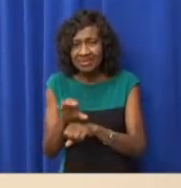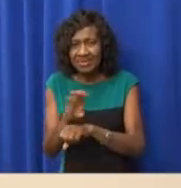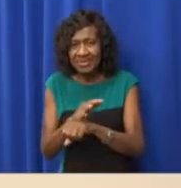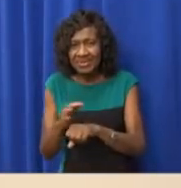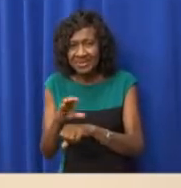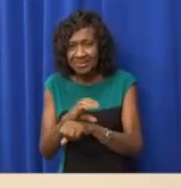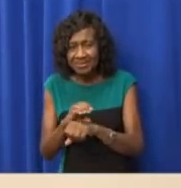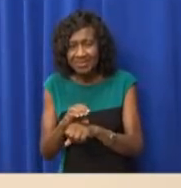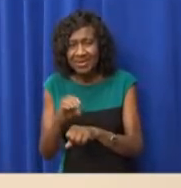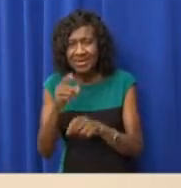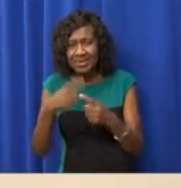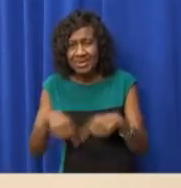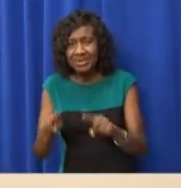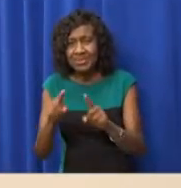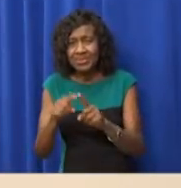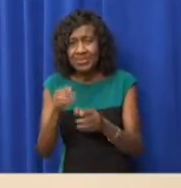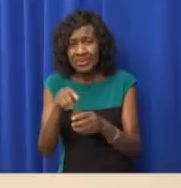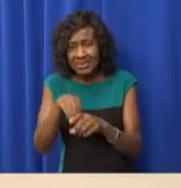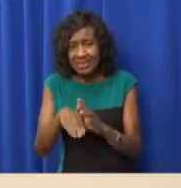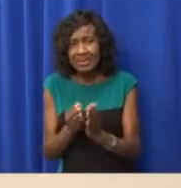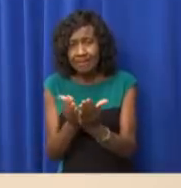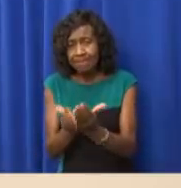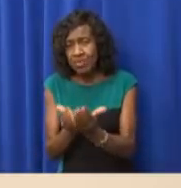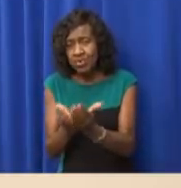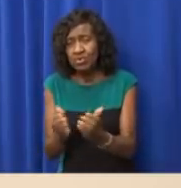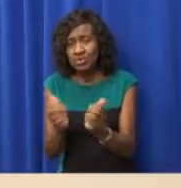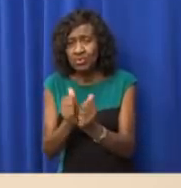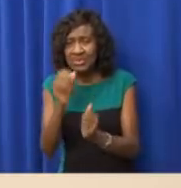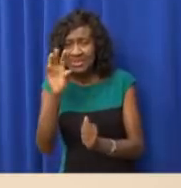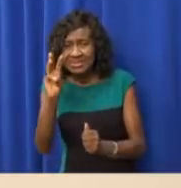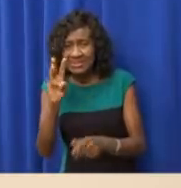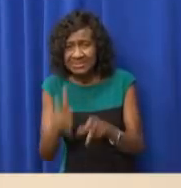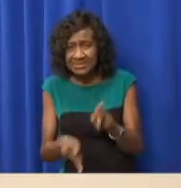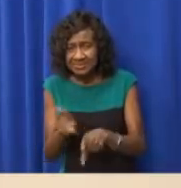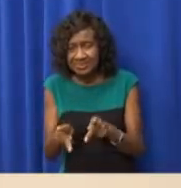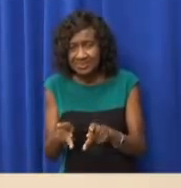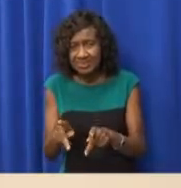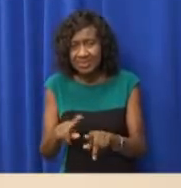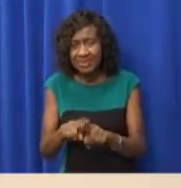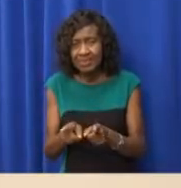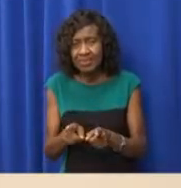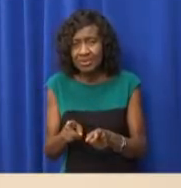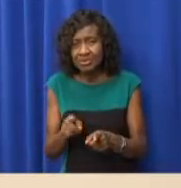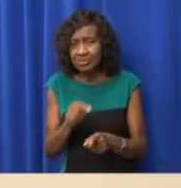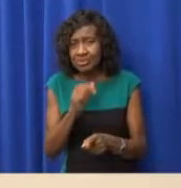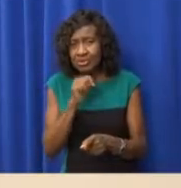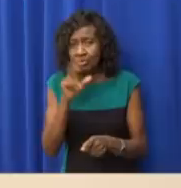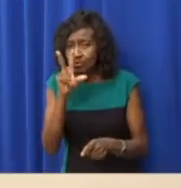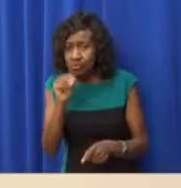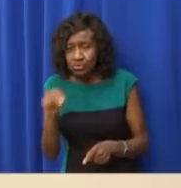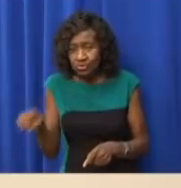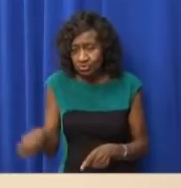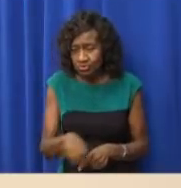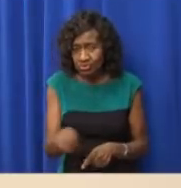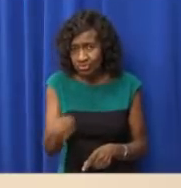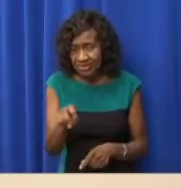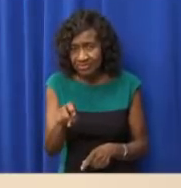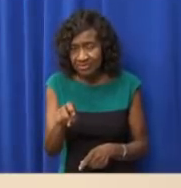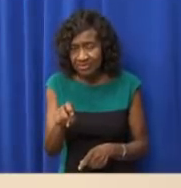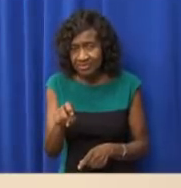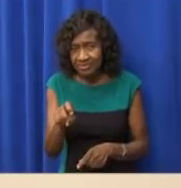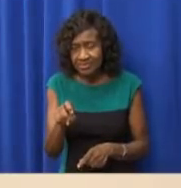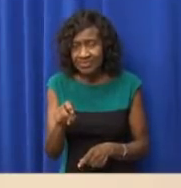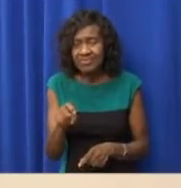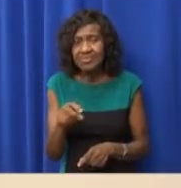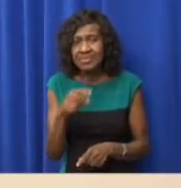6 people in a boat from Sunday. However, you cannot travel for pleasure between the islands. You're also prohibited to